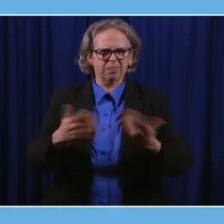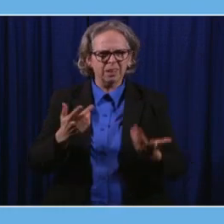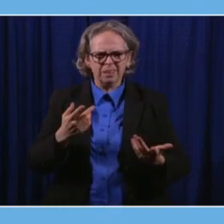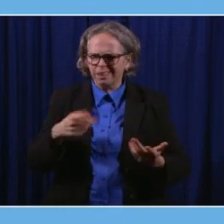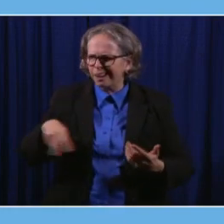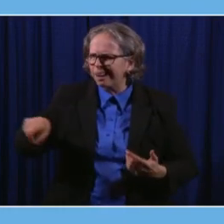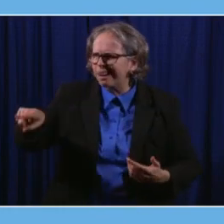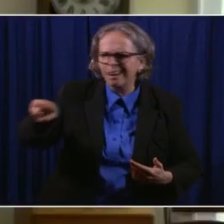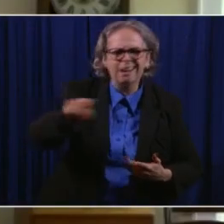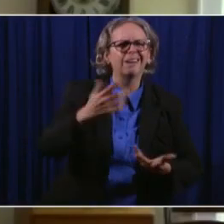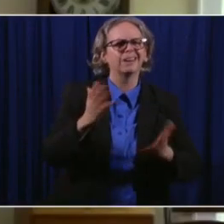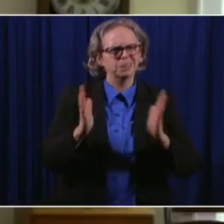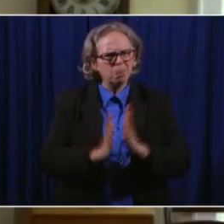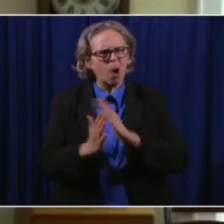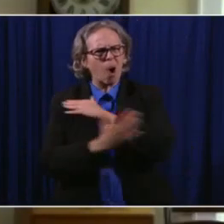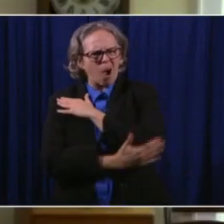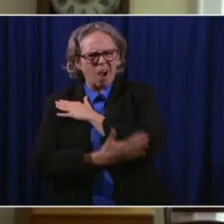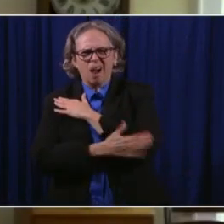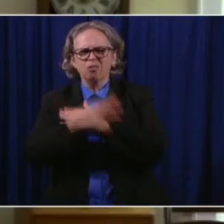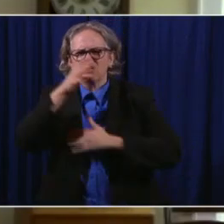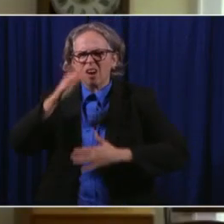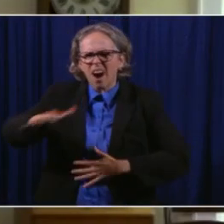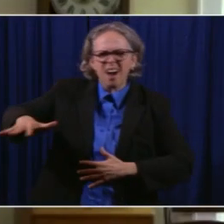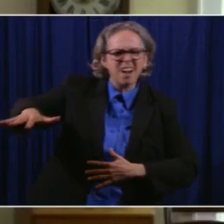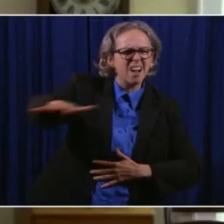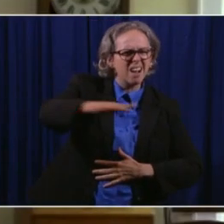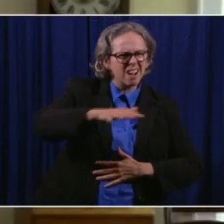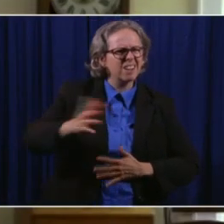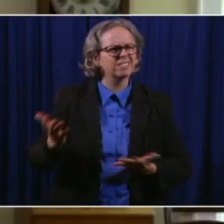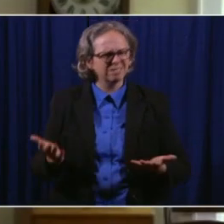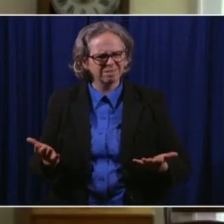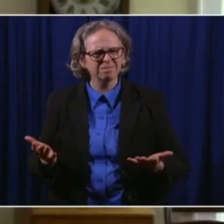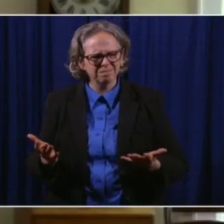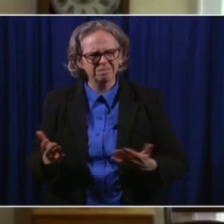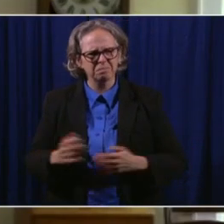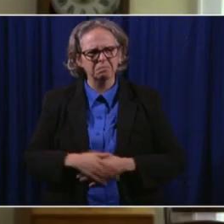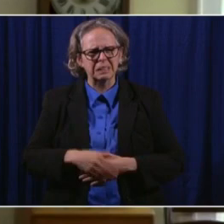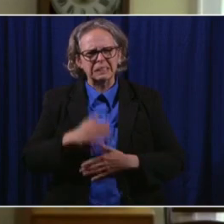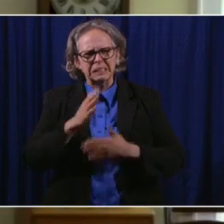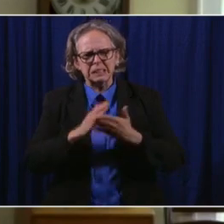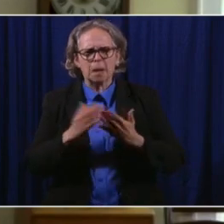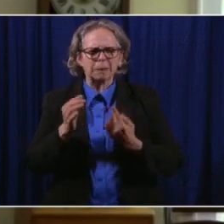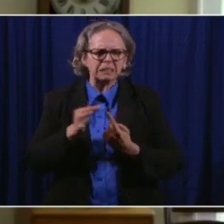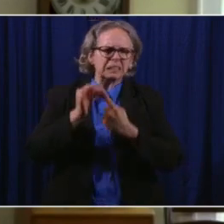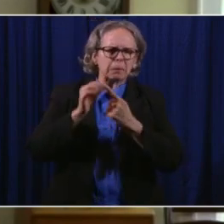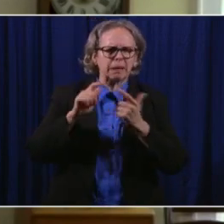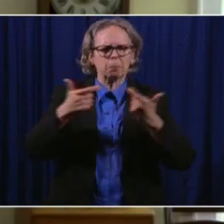counties with several exceptions in here, but most of them are smaller.